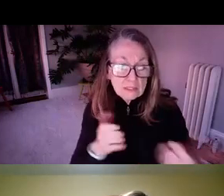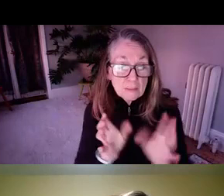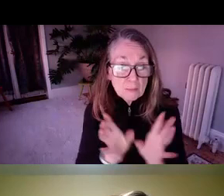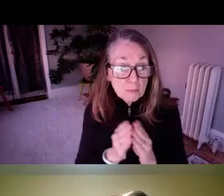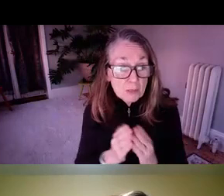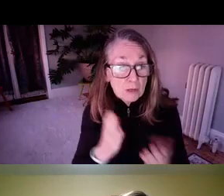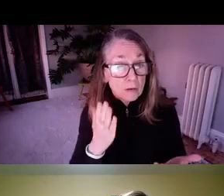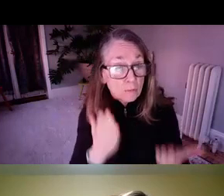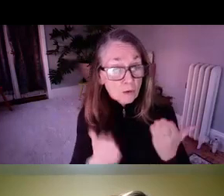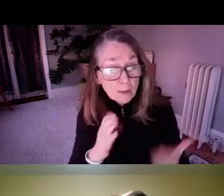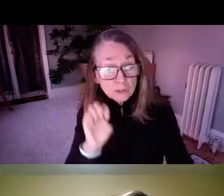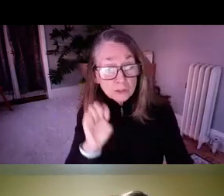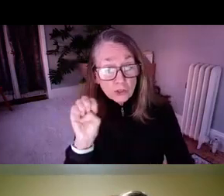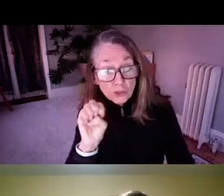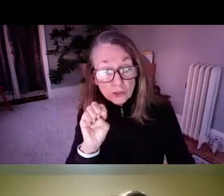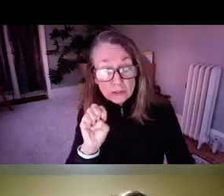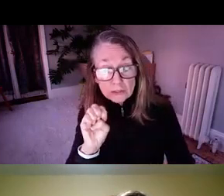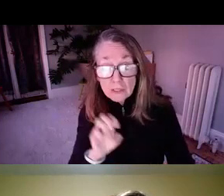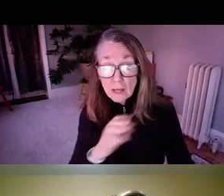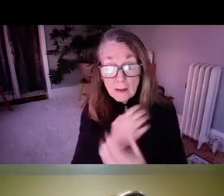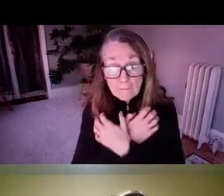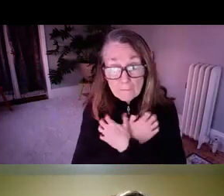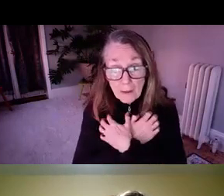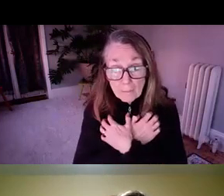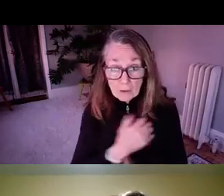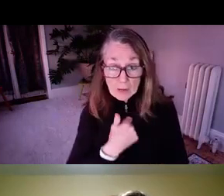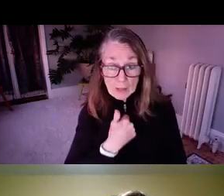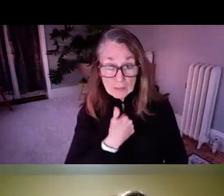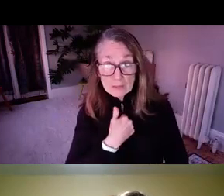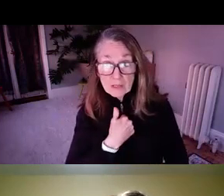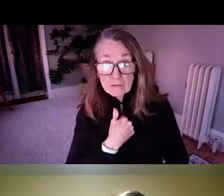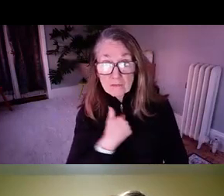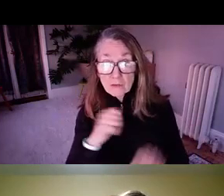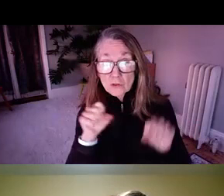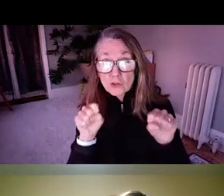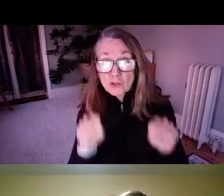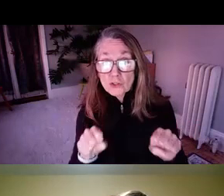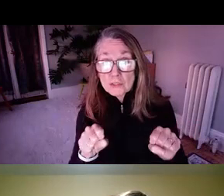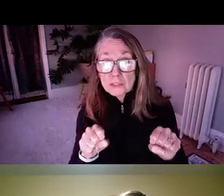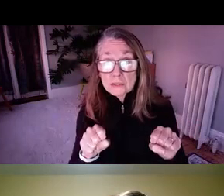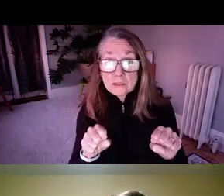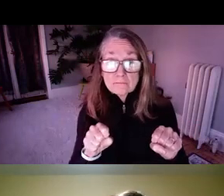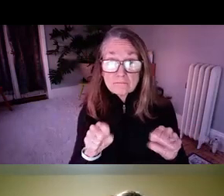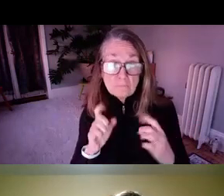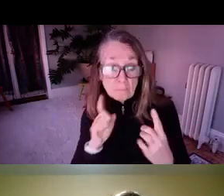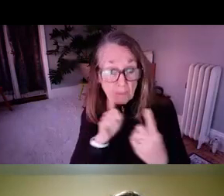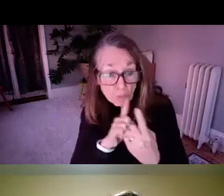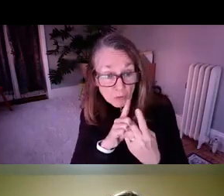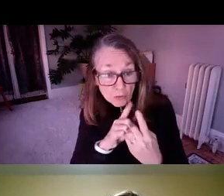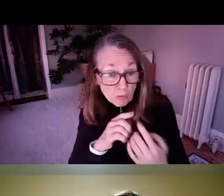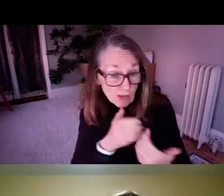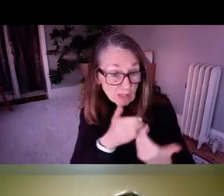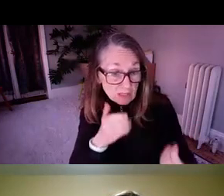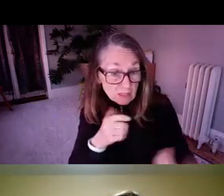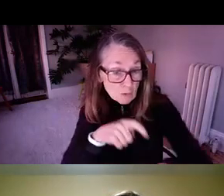Perhaps Ernest and Mike Bear and myself could possibly meet with you at a separate time, and we can talk